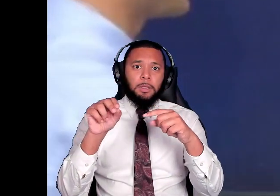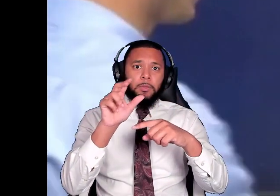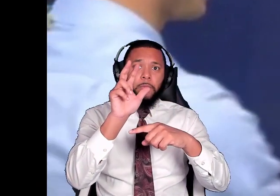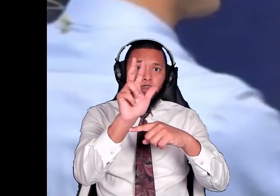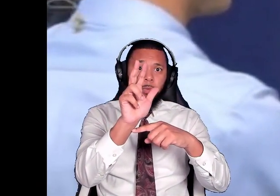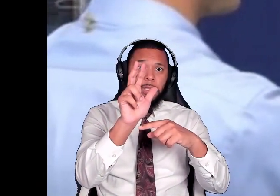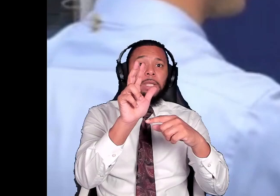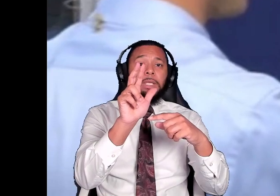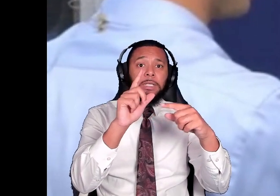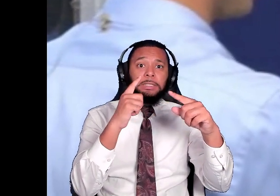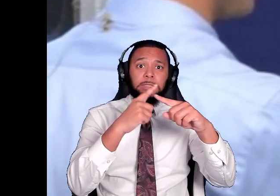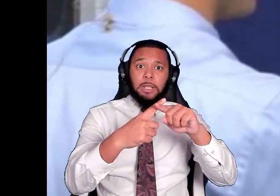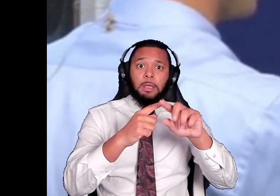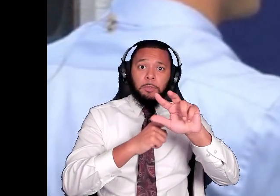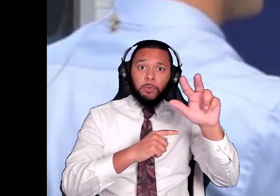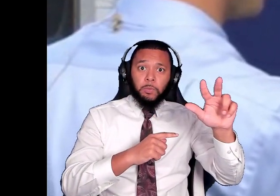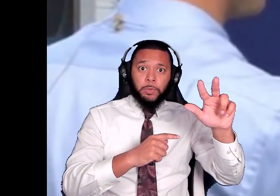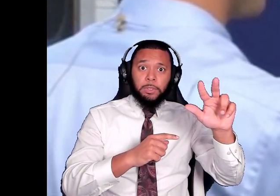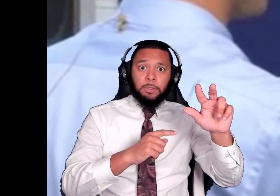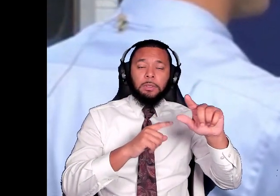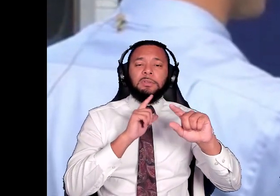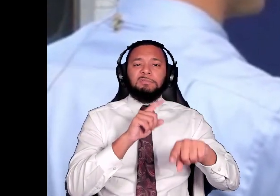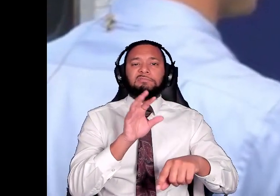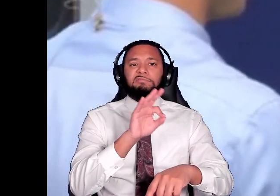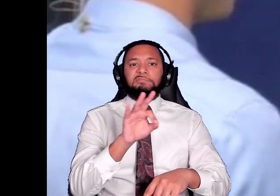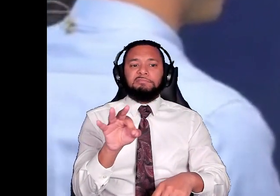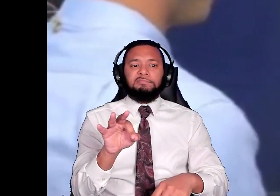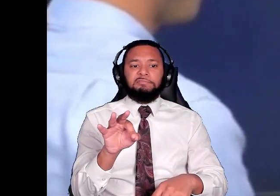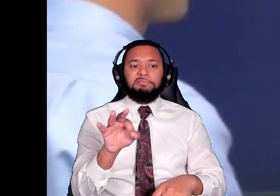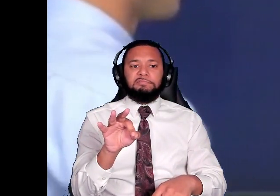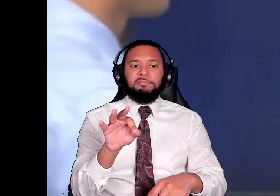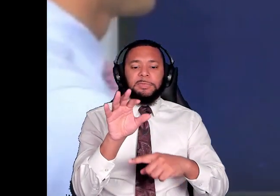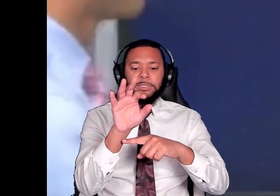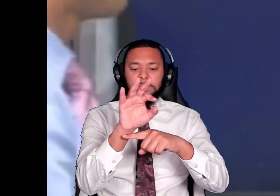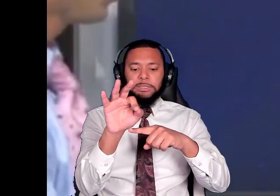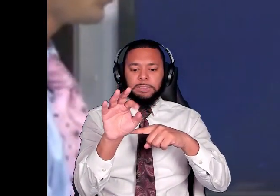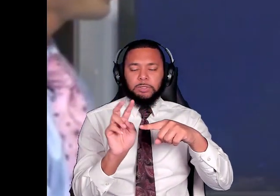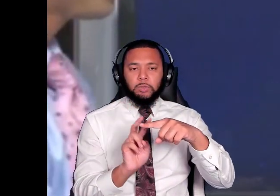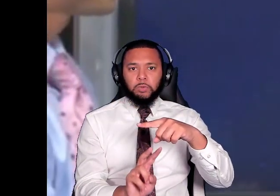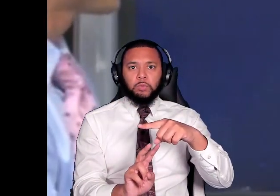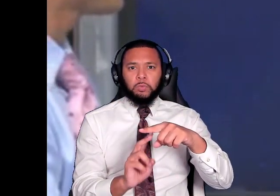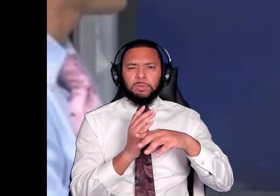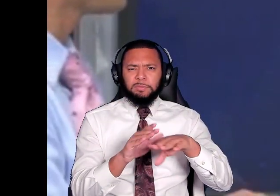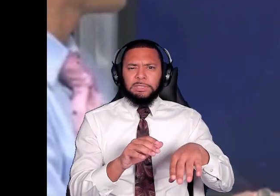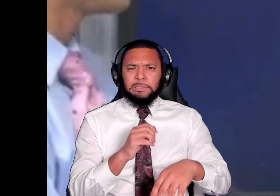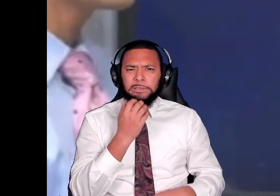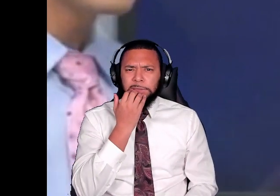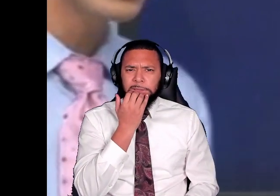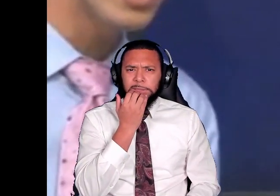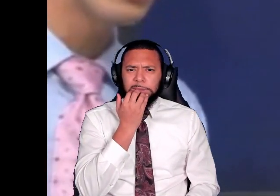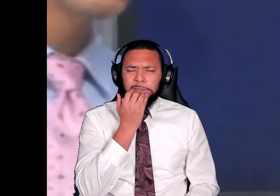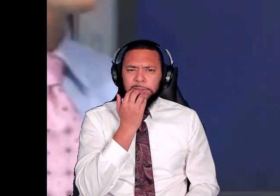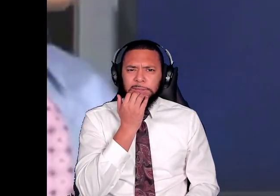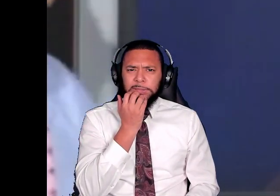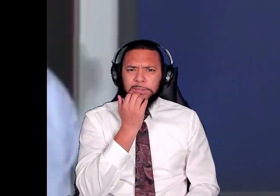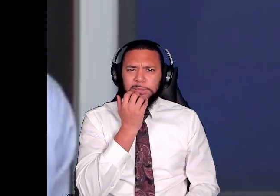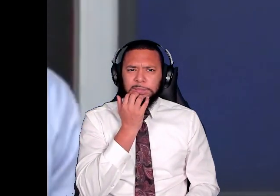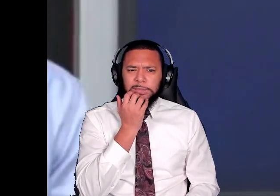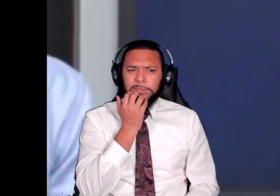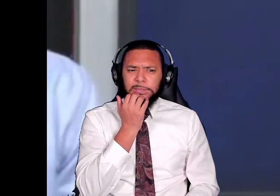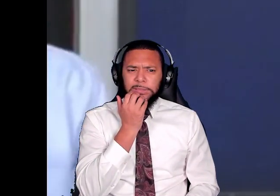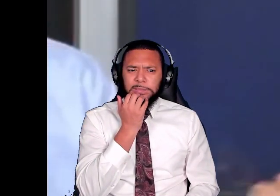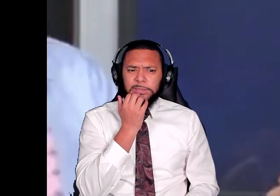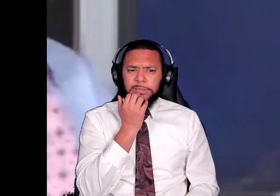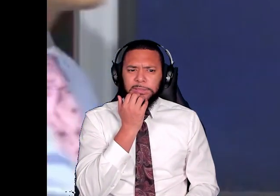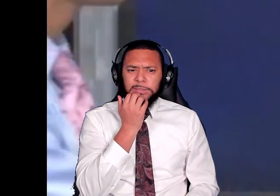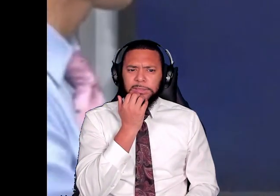That's 99. 99 divided by 2. Well, as you can see, this is going to end up being true, and we